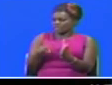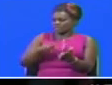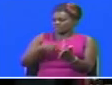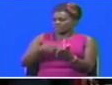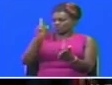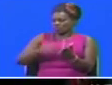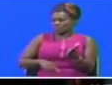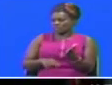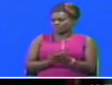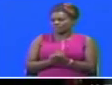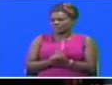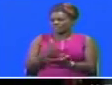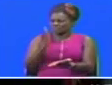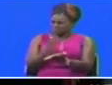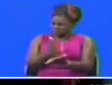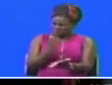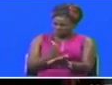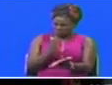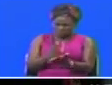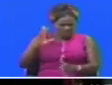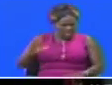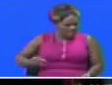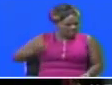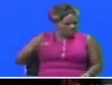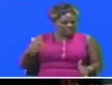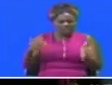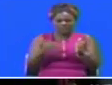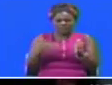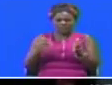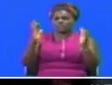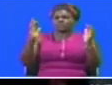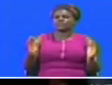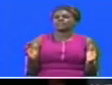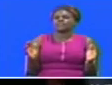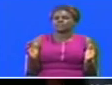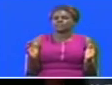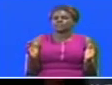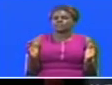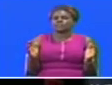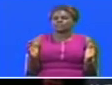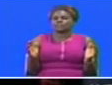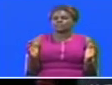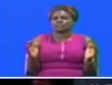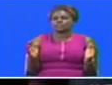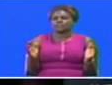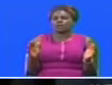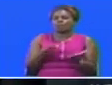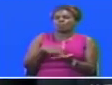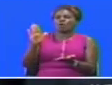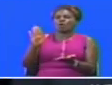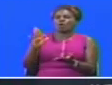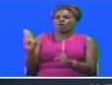average? Definitely, it's going to be a setback. An extra day means extra expenses.